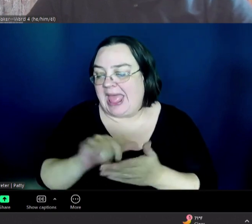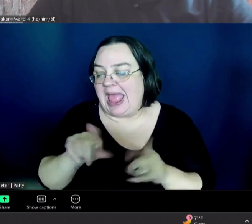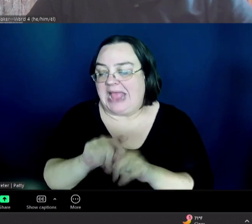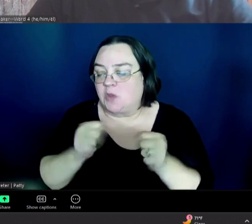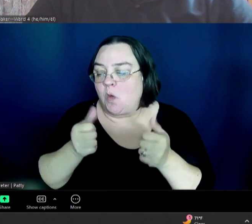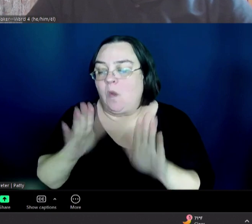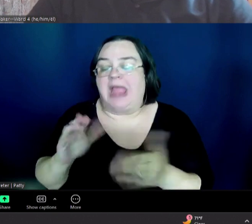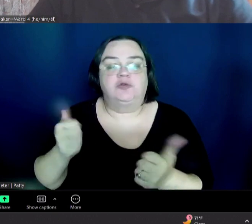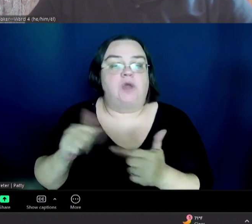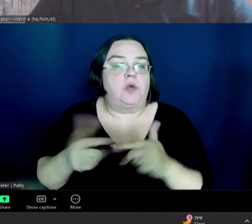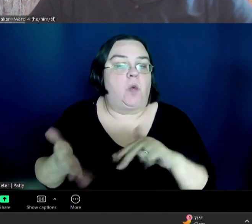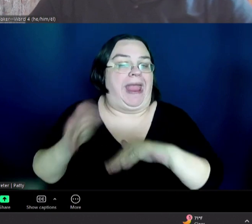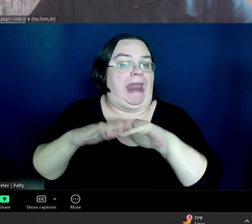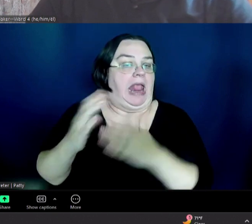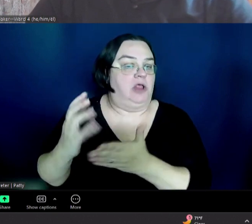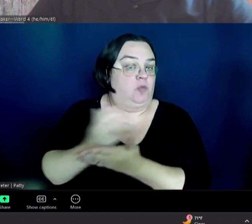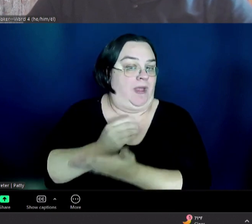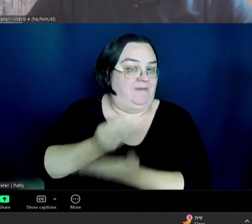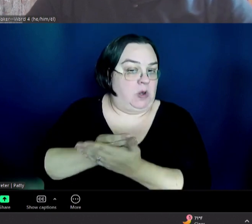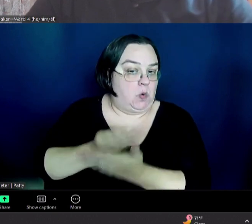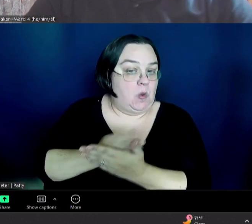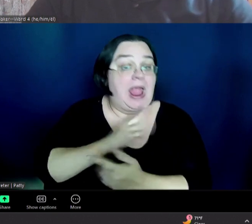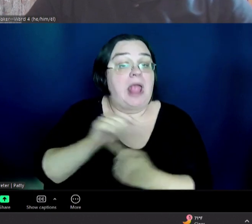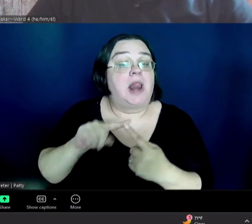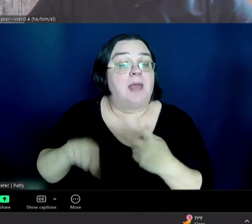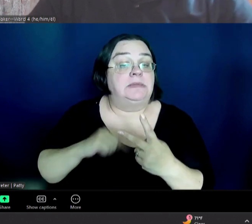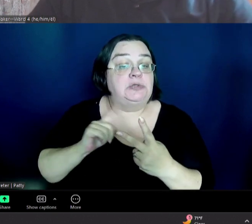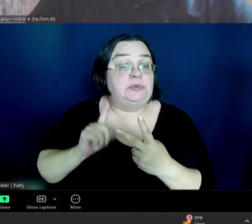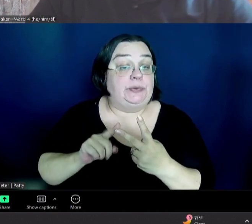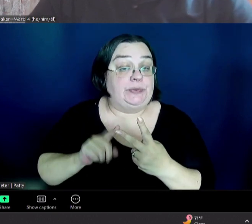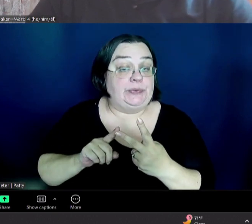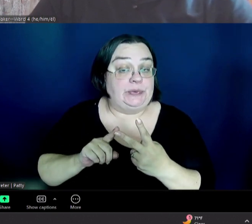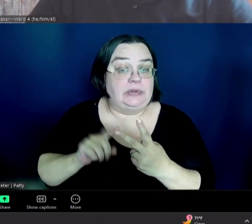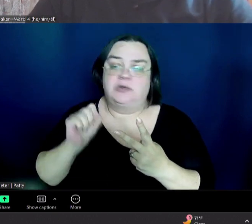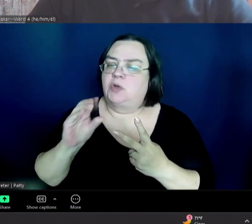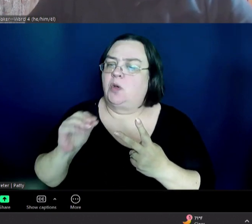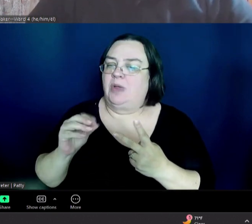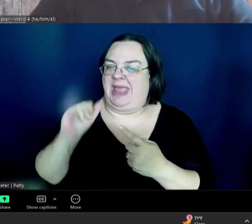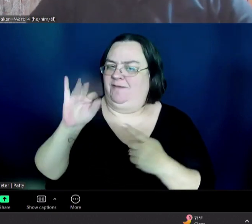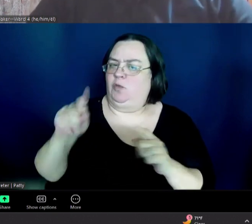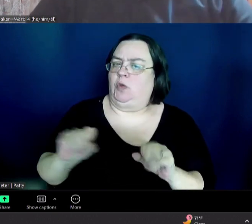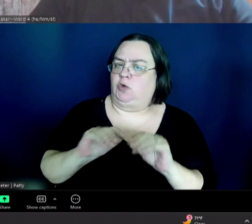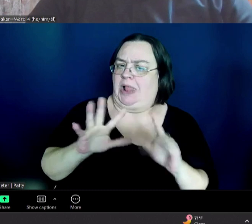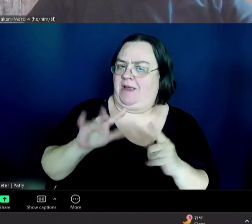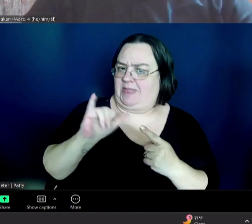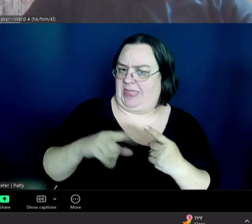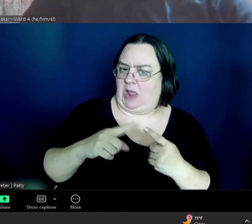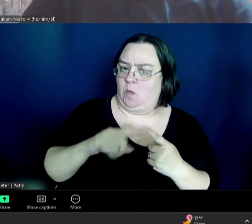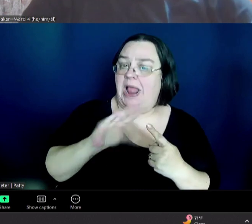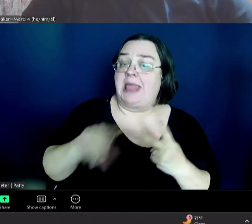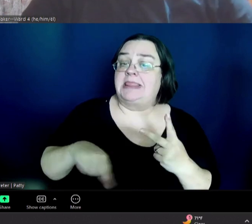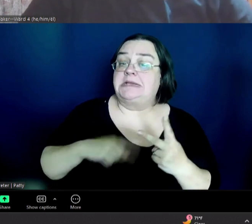revenue. And number two, so clarify that, please. And then number two,